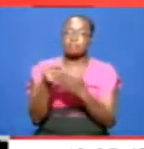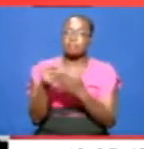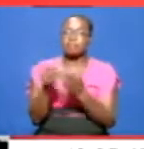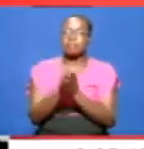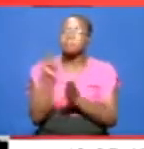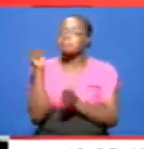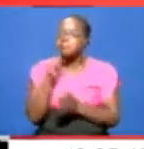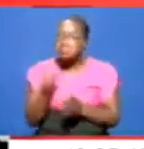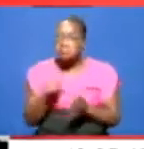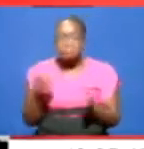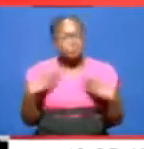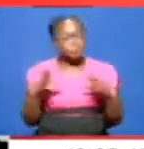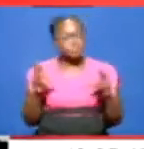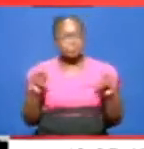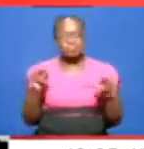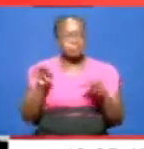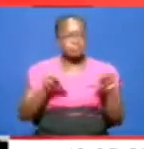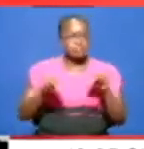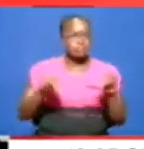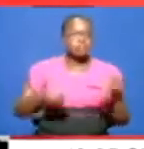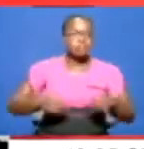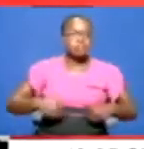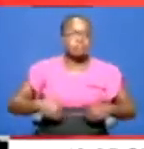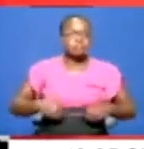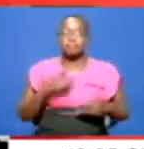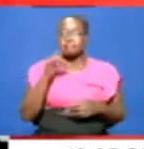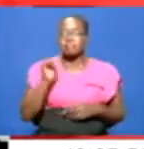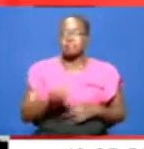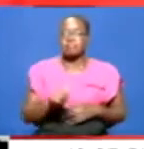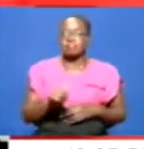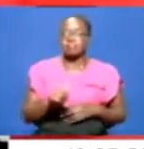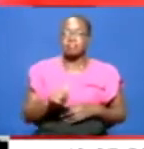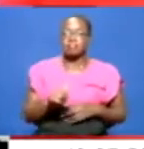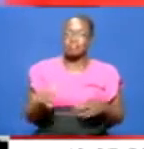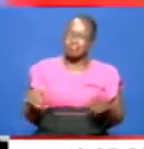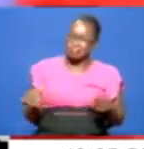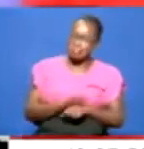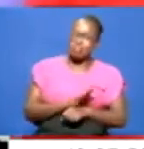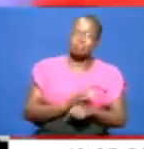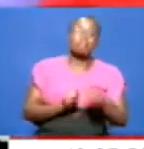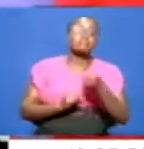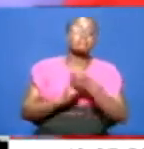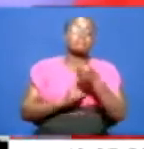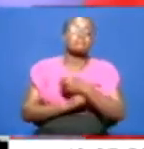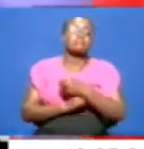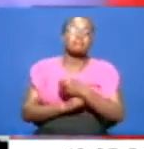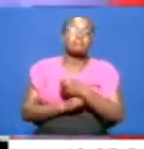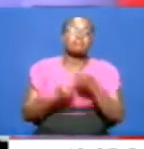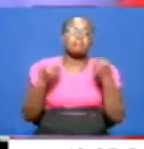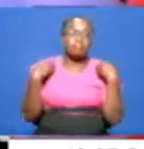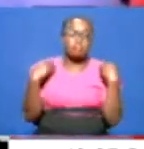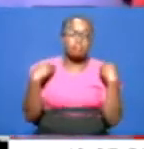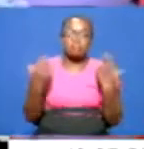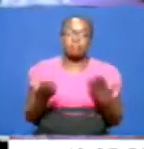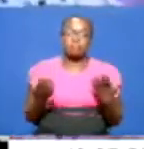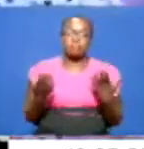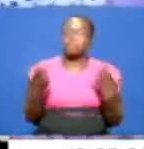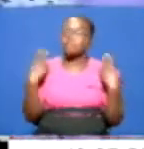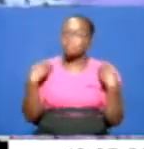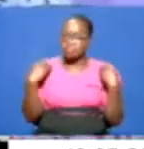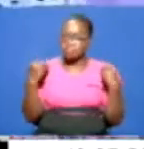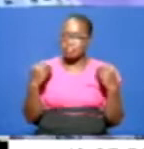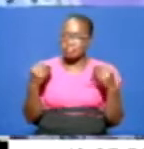It is supposed to be managed by the youth so that it go fully to support the sport. Sport is a very